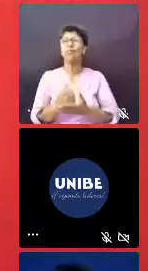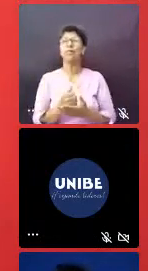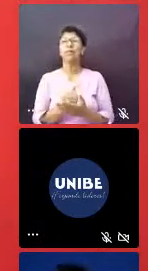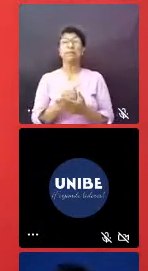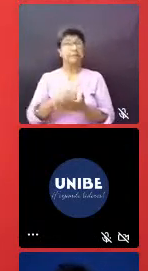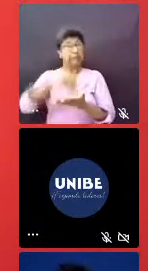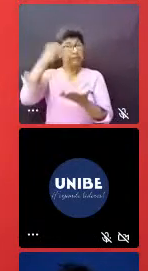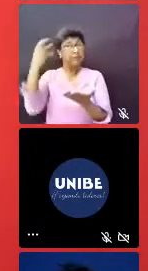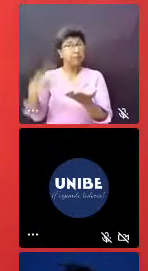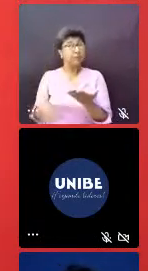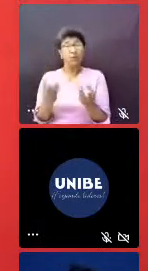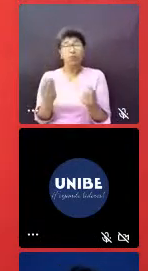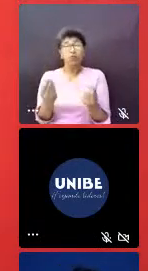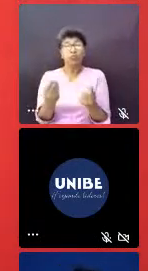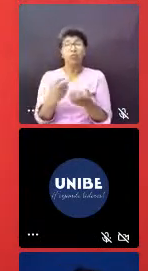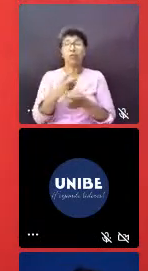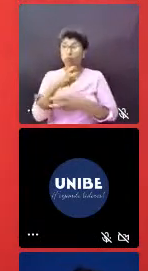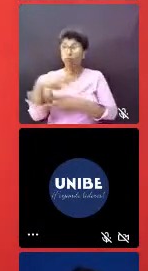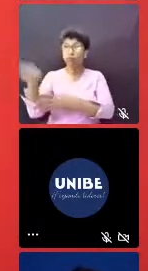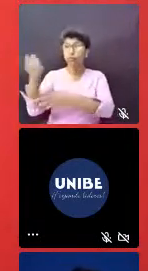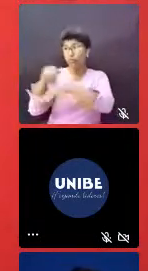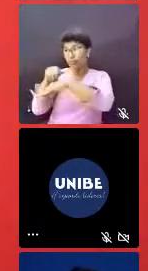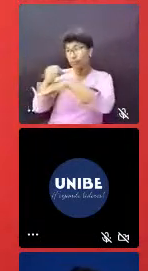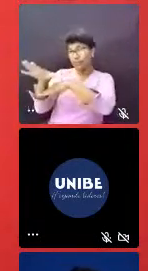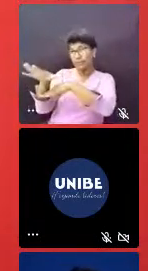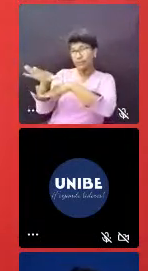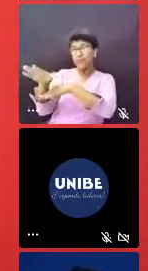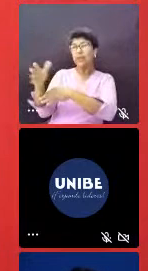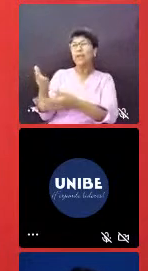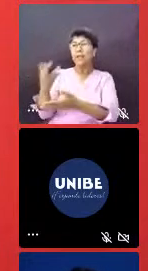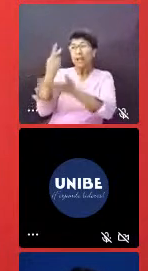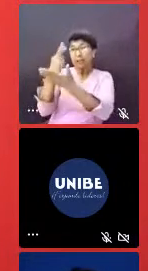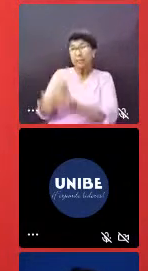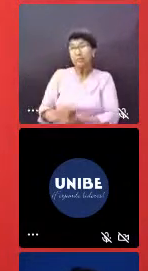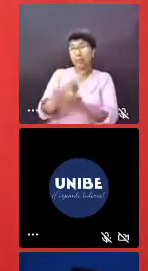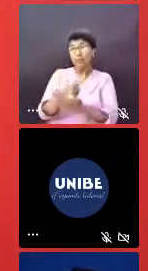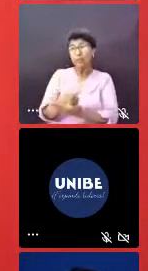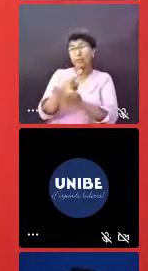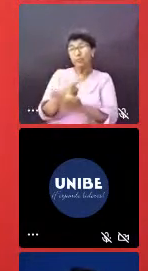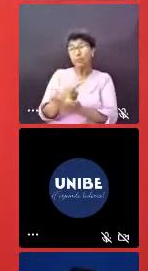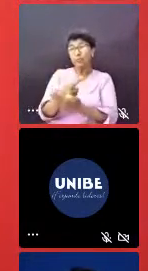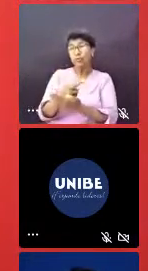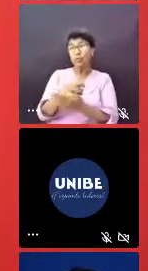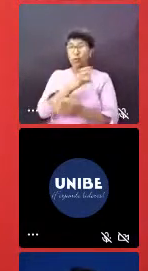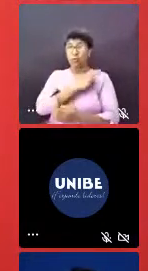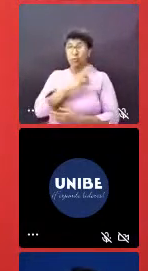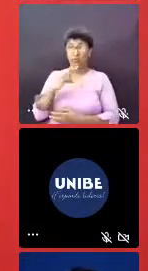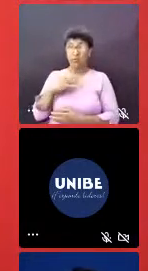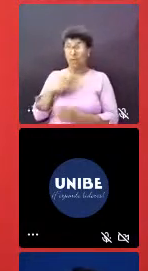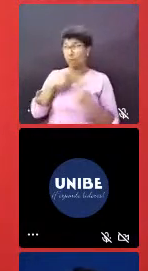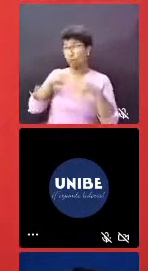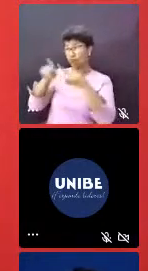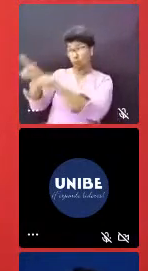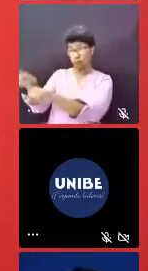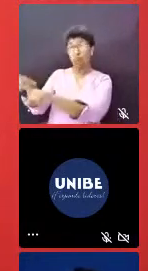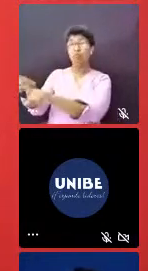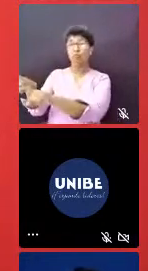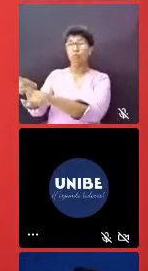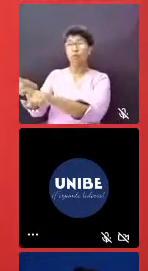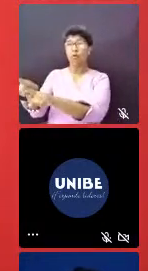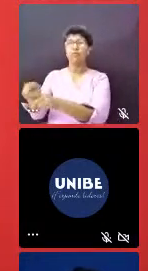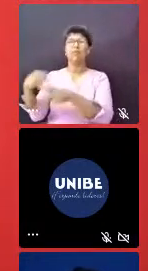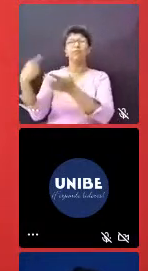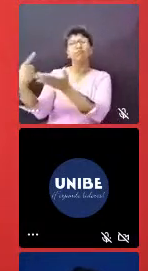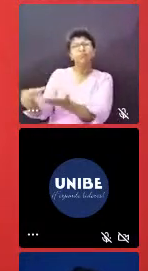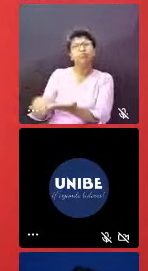expensive to send in the rehabilitation staff And there is always a debate